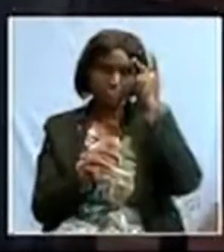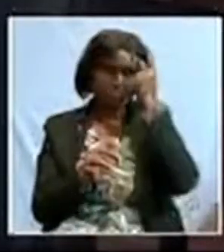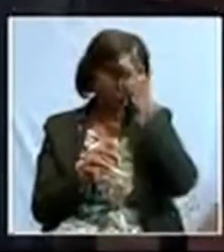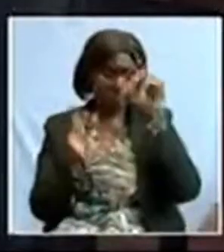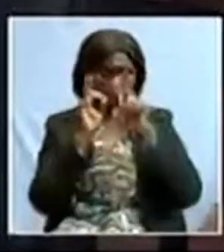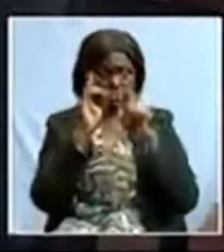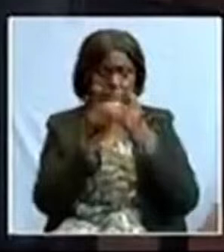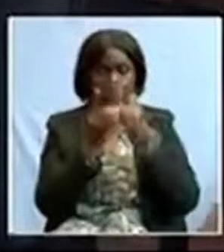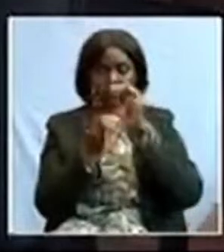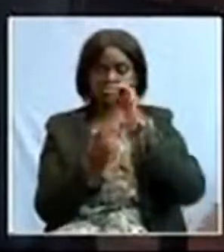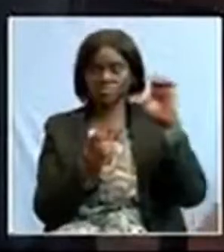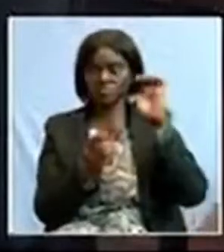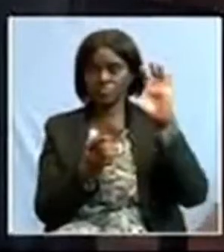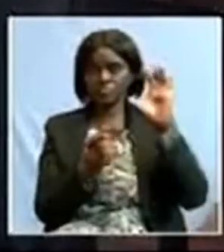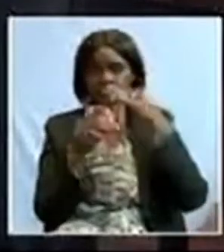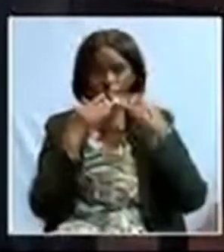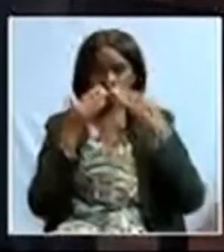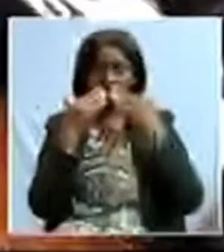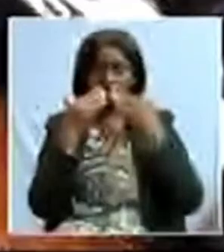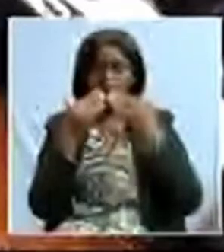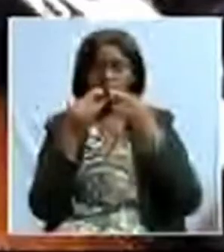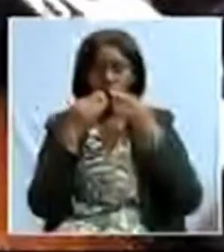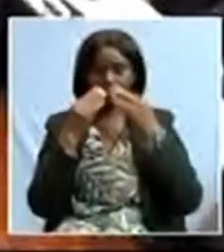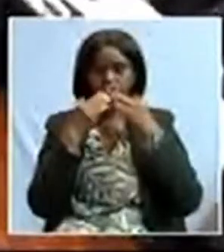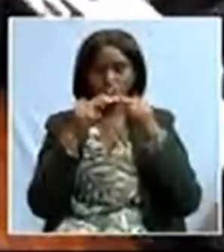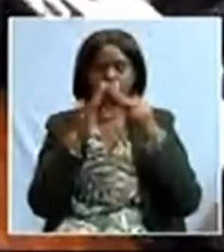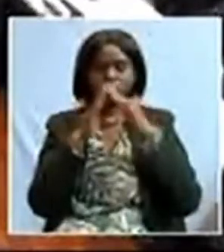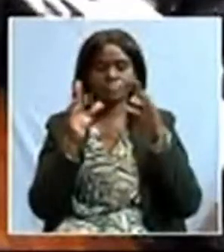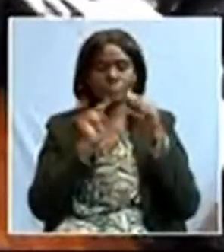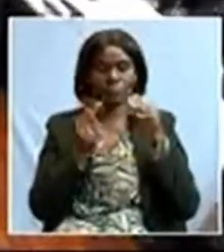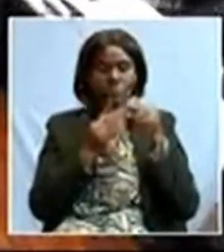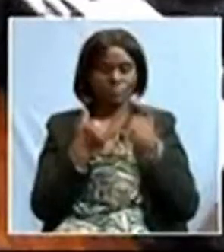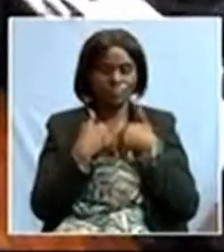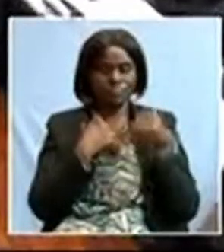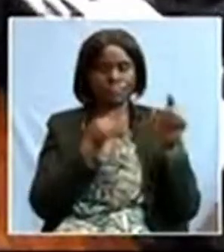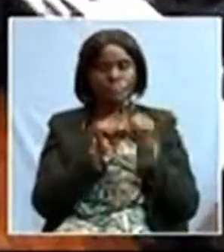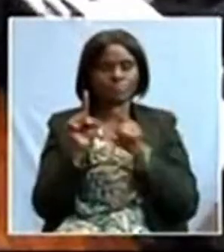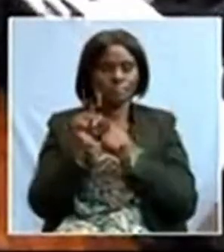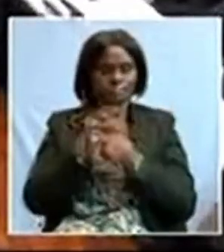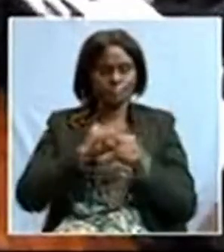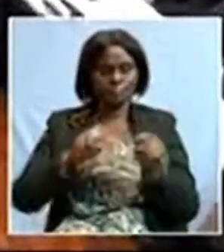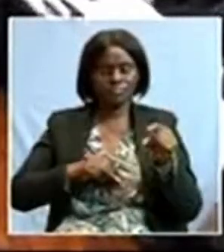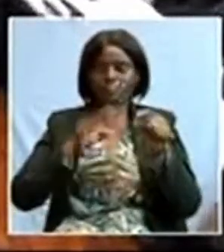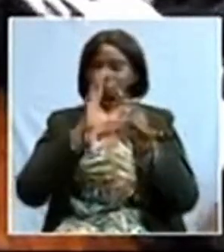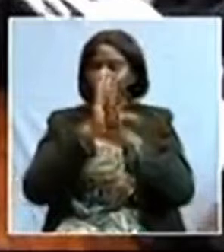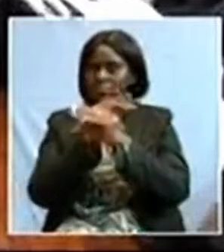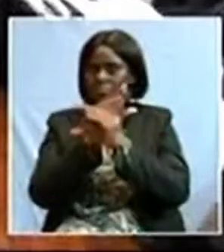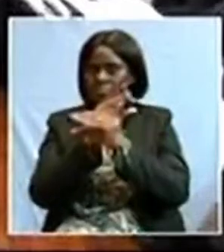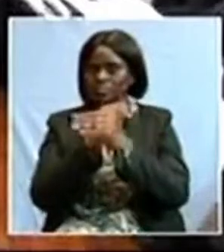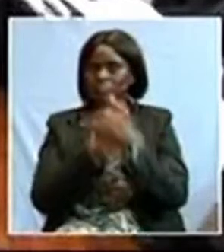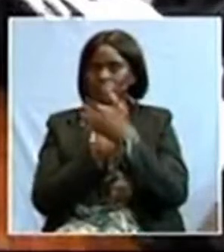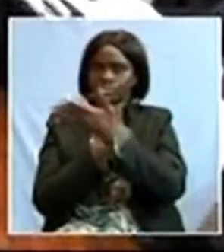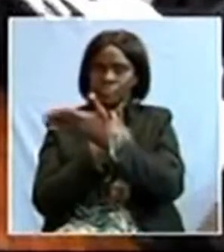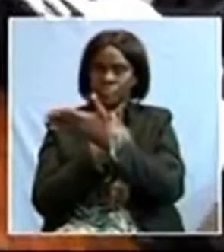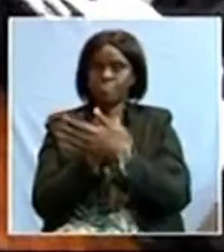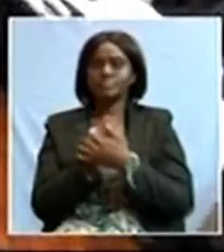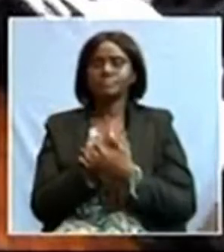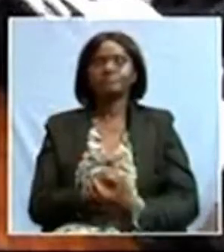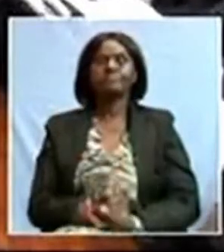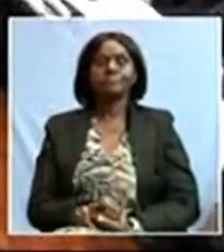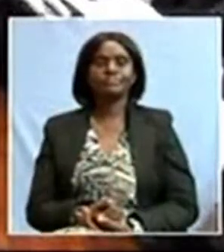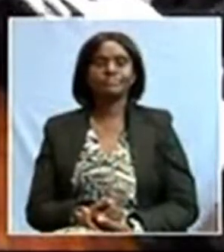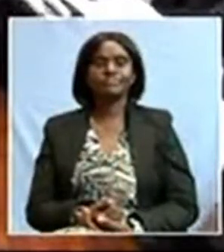of the Eastern Province. Thank you. Thank you so much. We also have a member joining us online, the